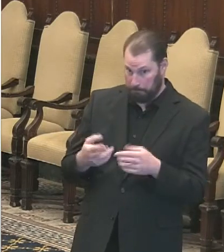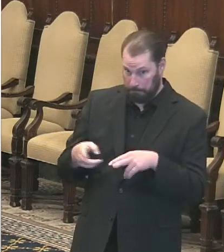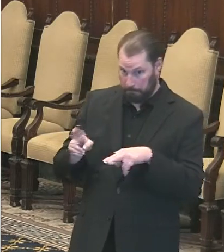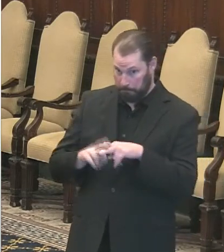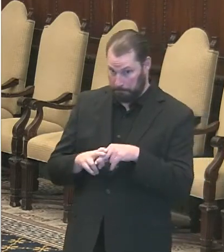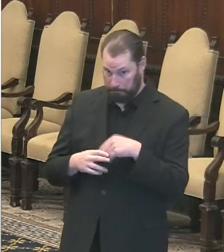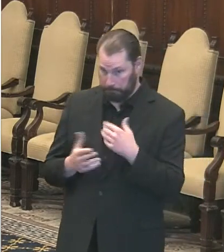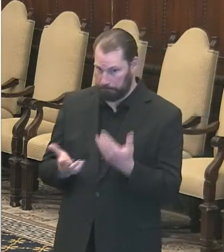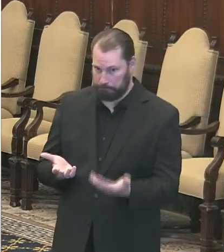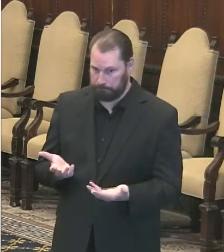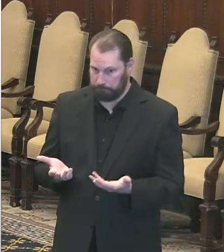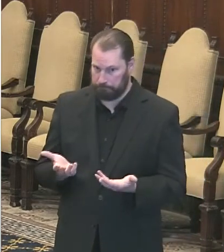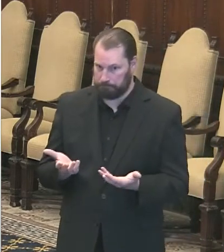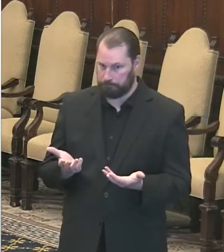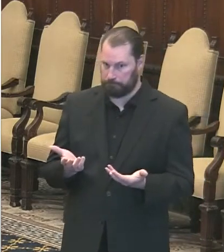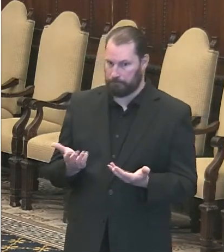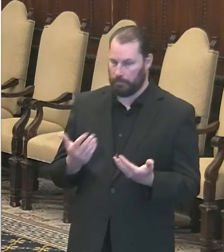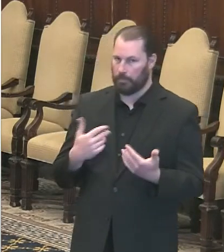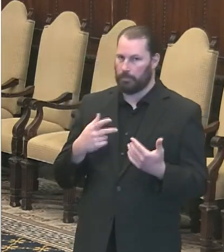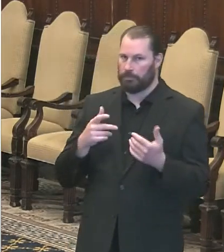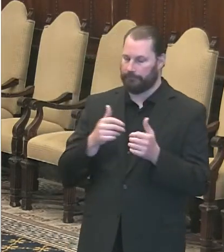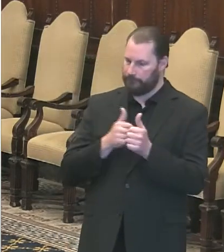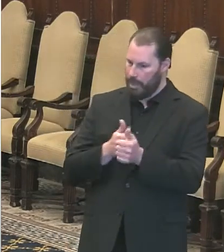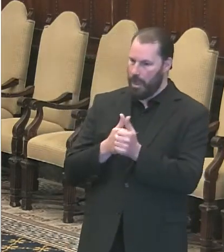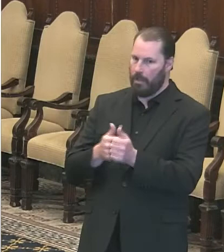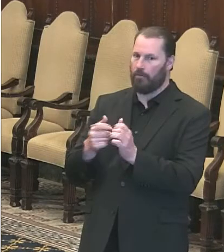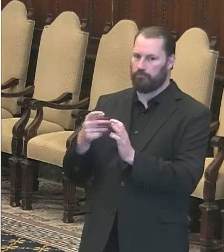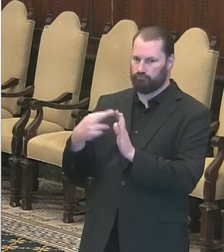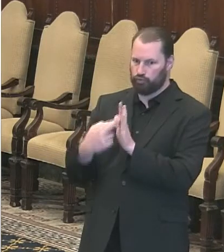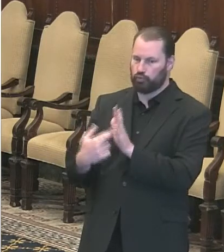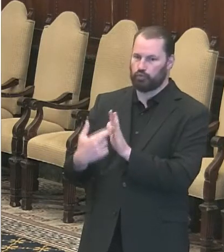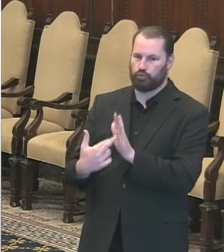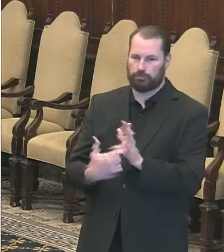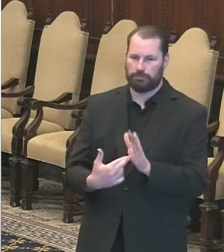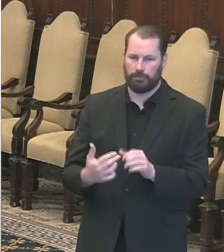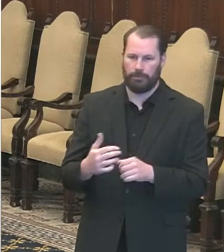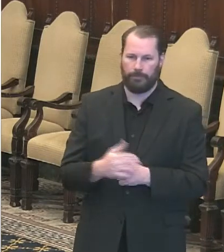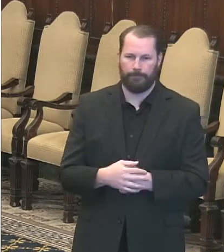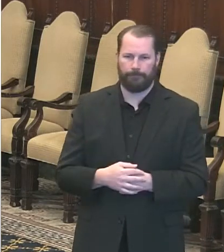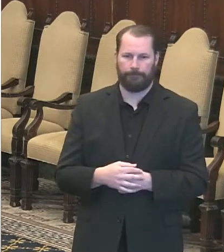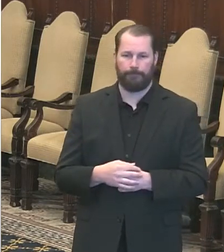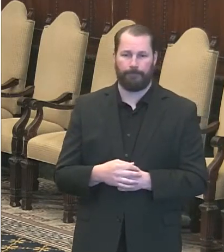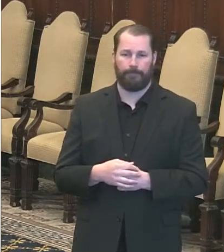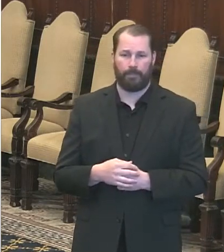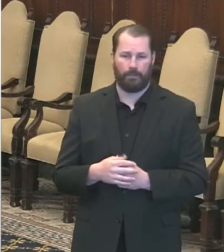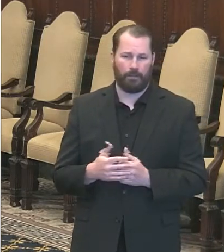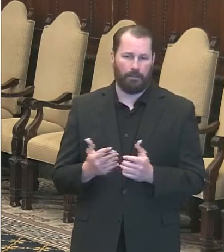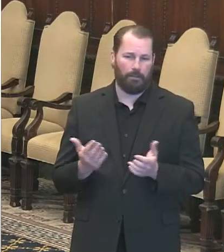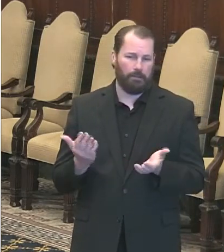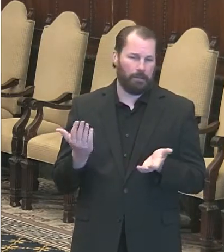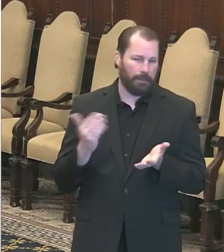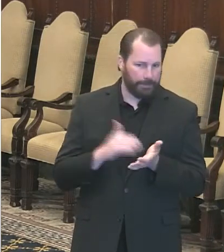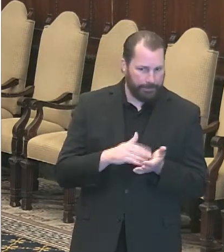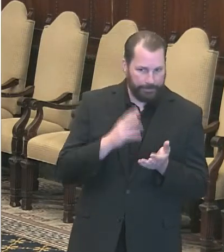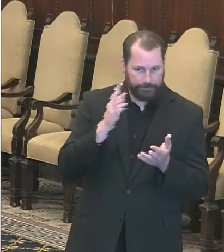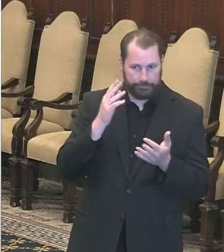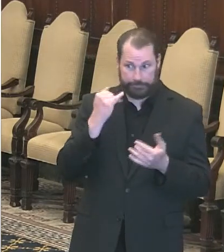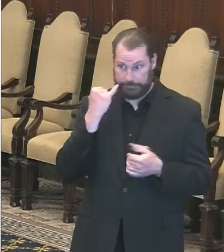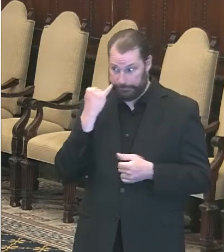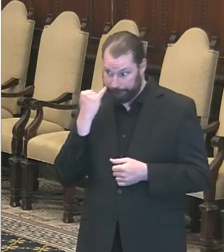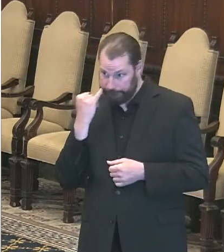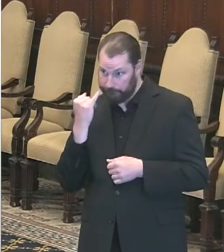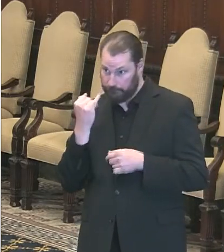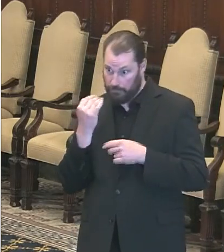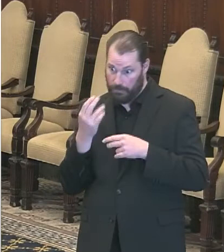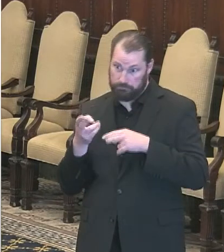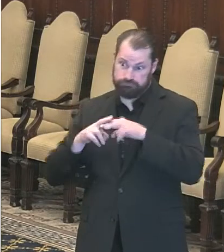those protocols and expect to adjust them again to increase the census at those hotels and try